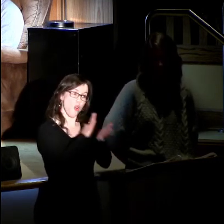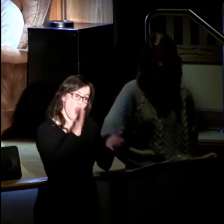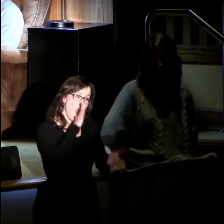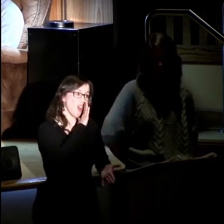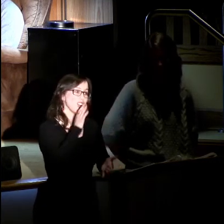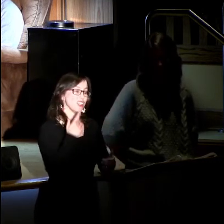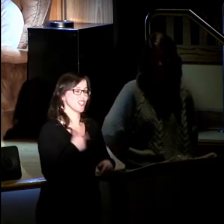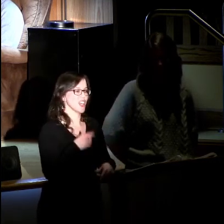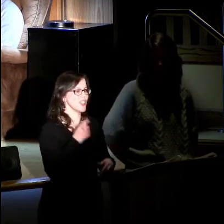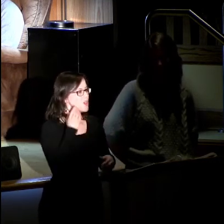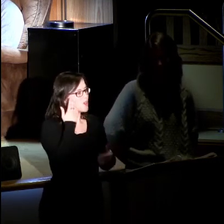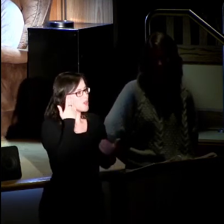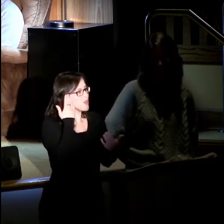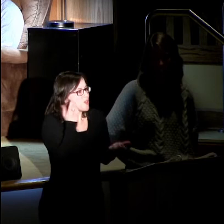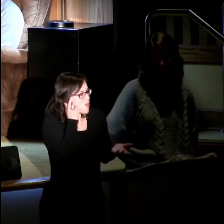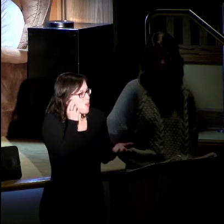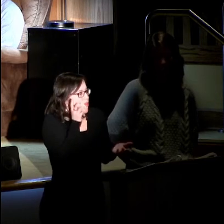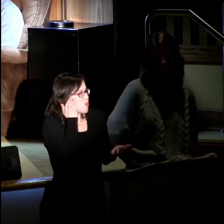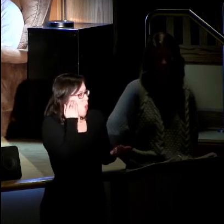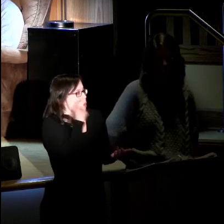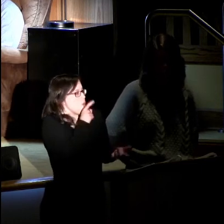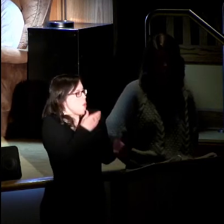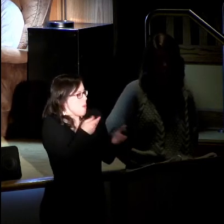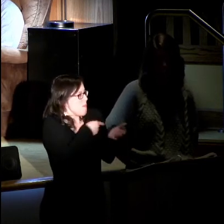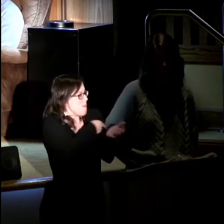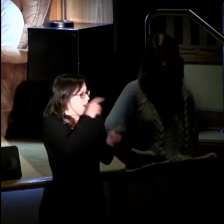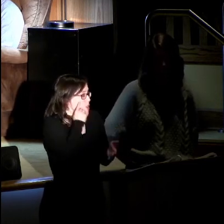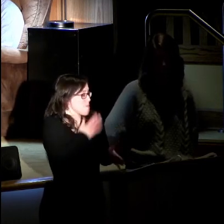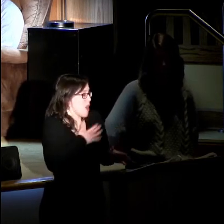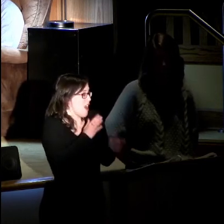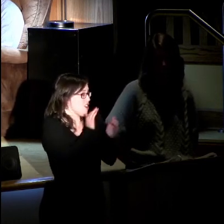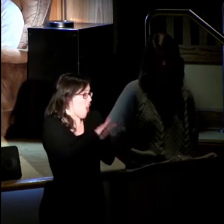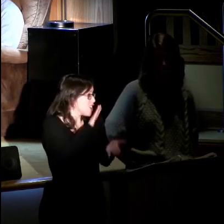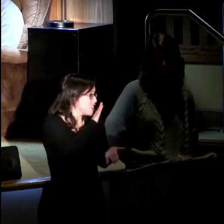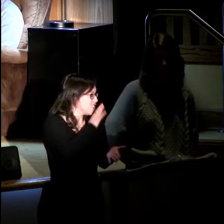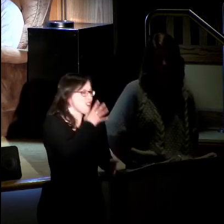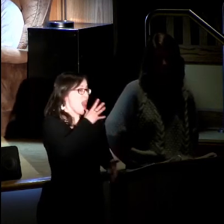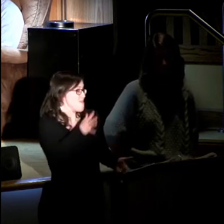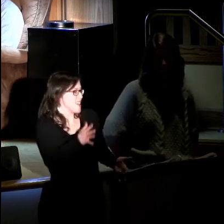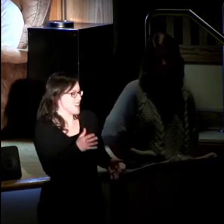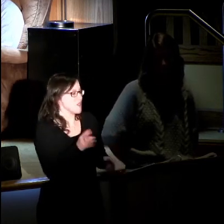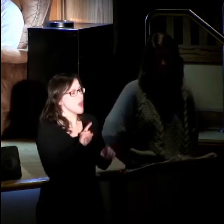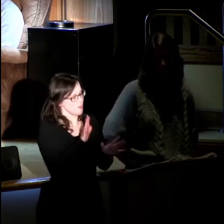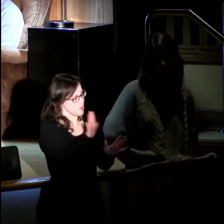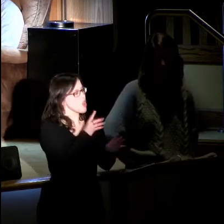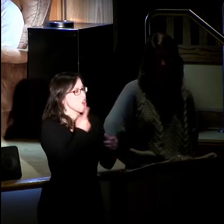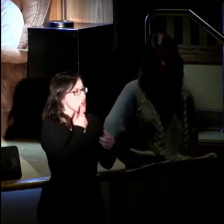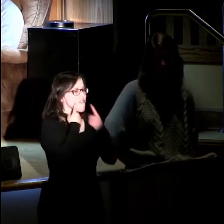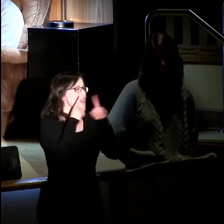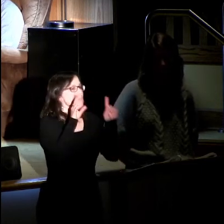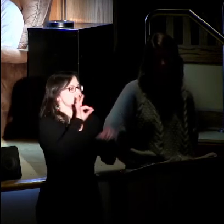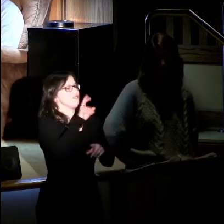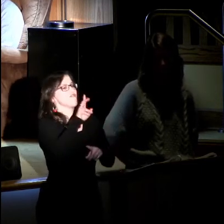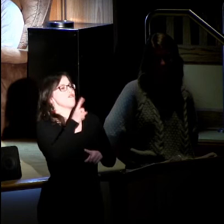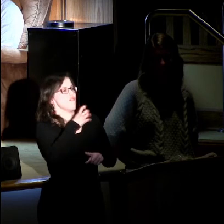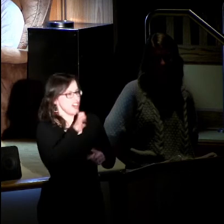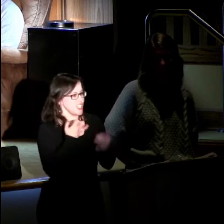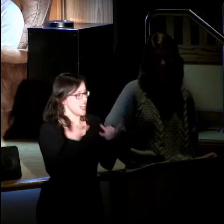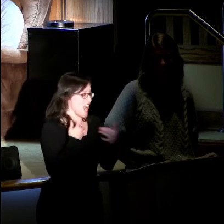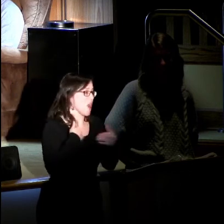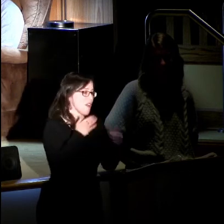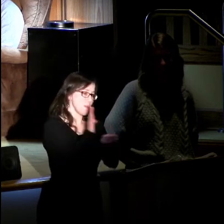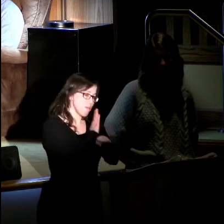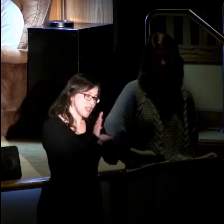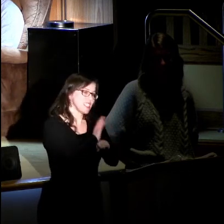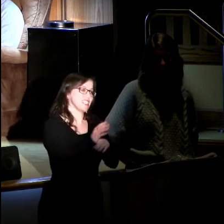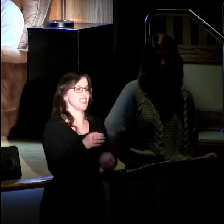way. Grandma. Well, at least Grandma's Famous Fudge. And today I'm president of Grandma's Famous Fudge Factory. Over the